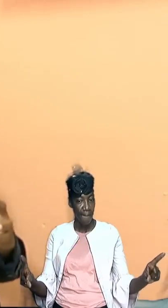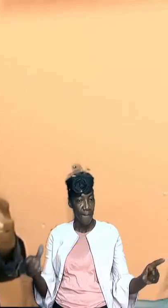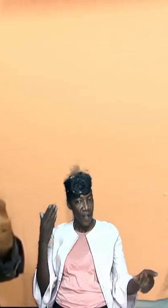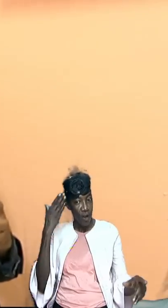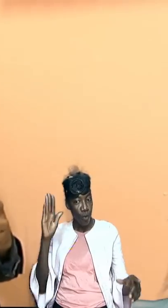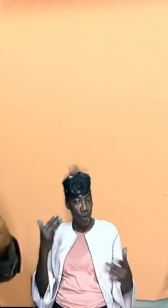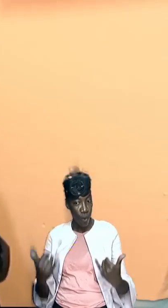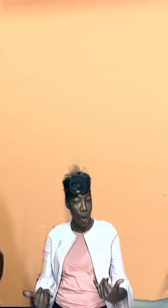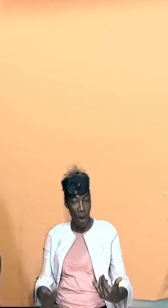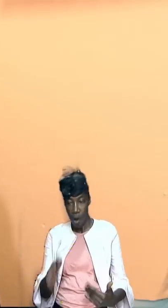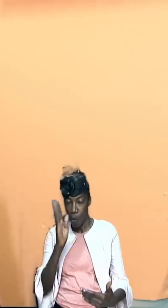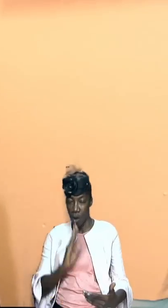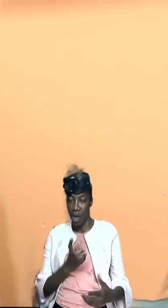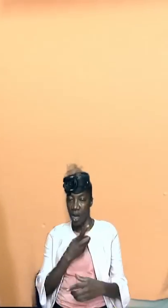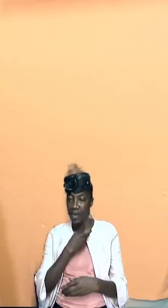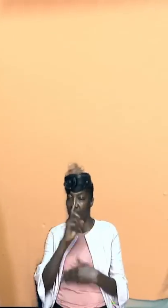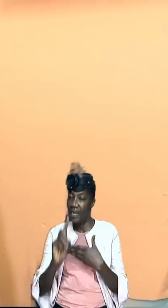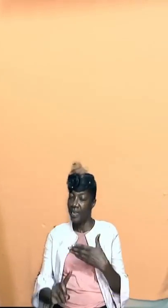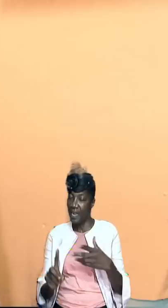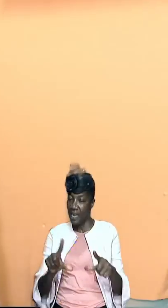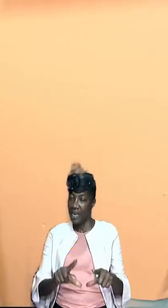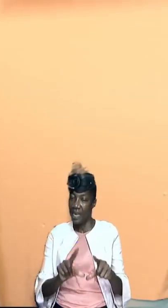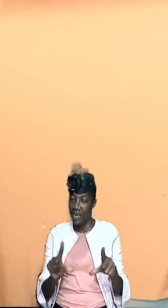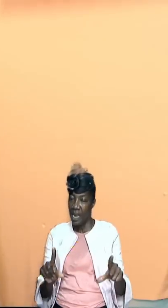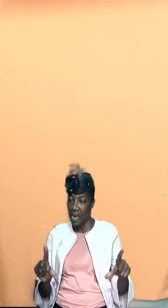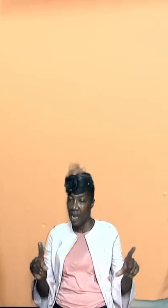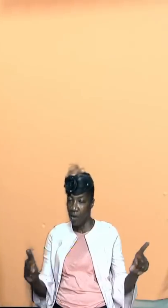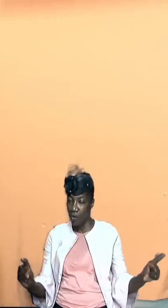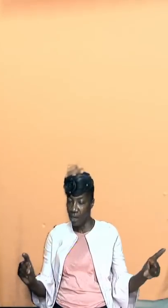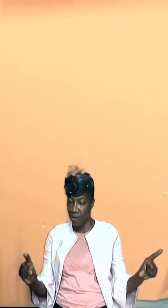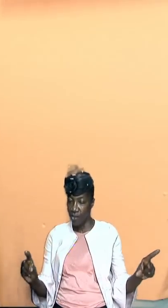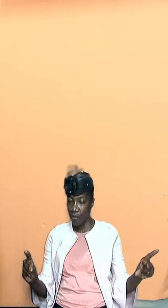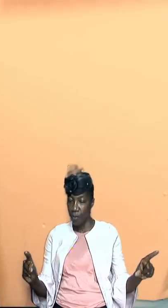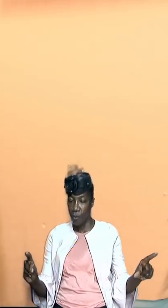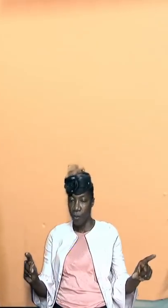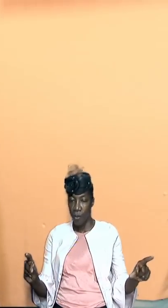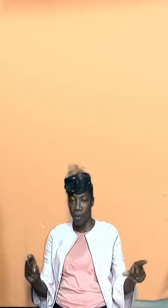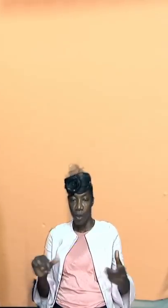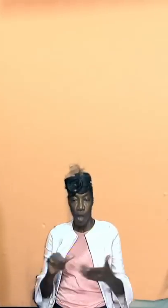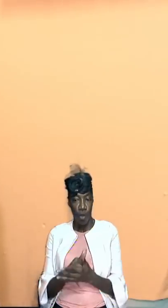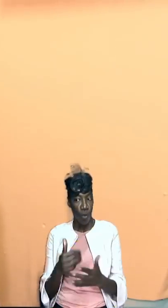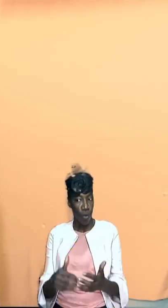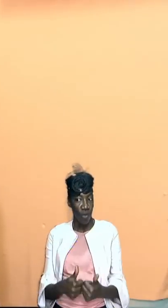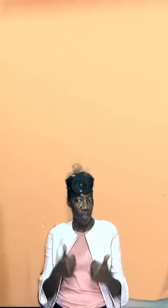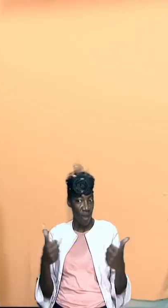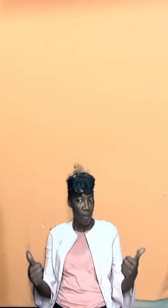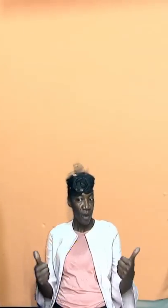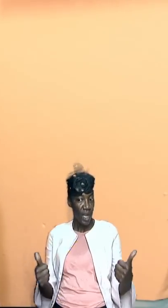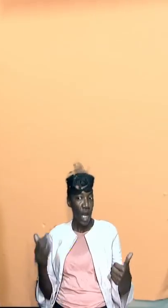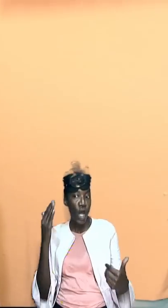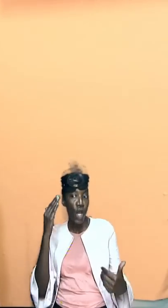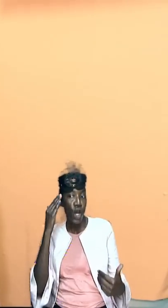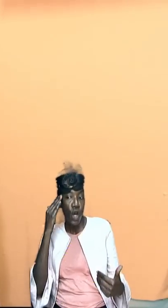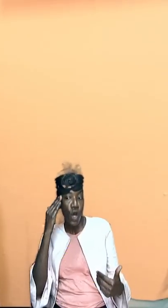When he separated it, no doubt those who were able to understand each other joined themselves in a group.